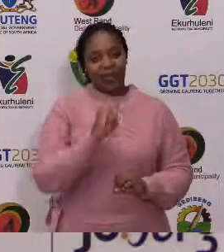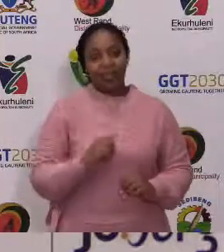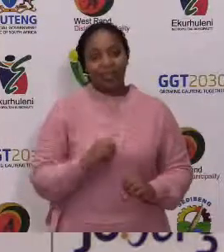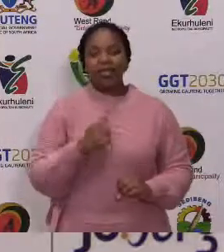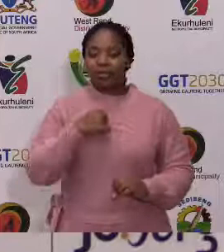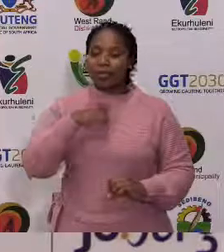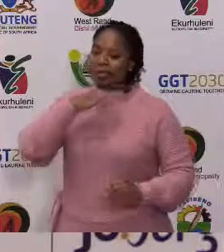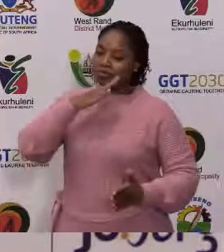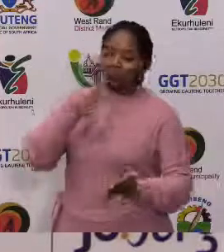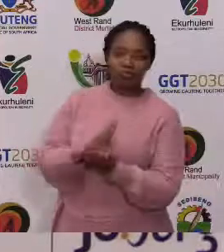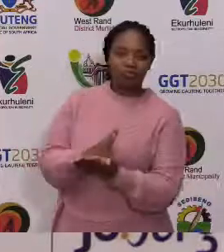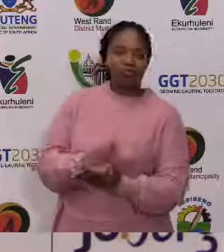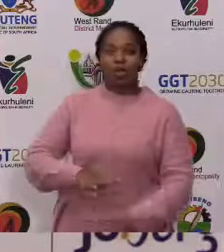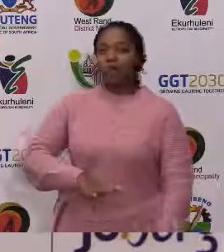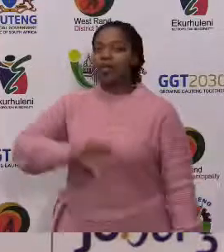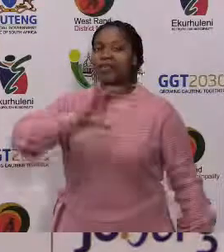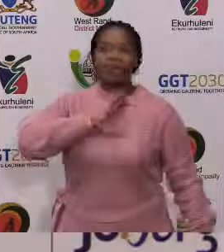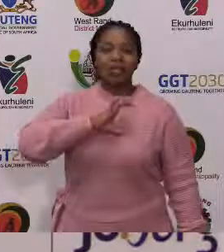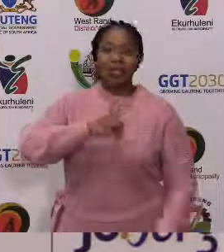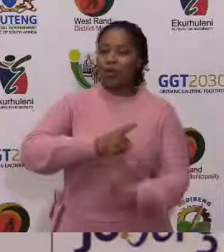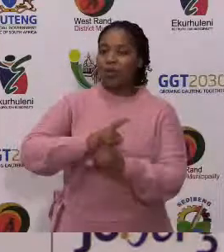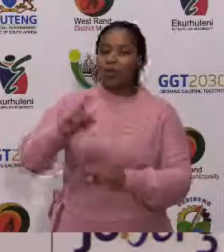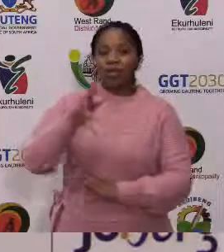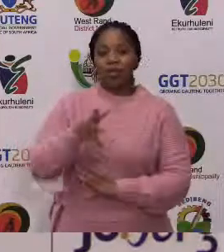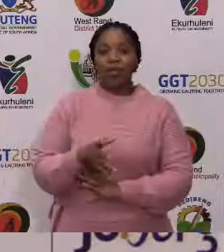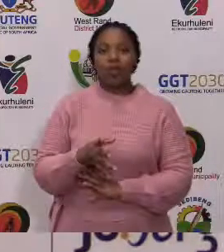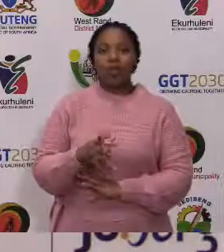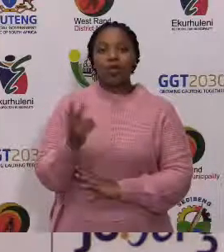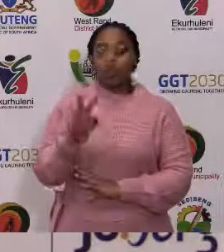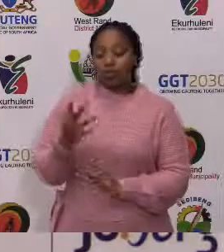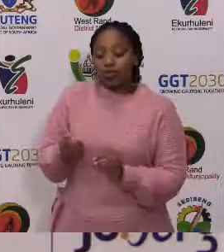will win, and I have no doubt that we will also win the